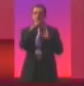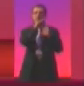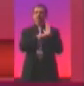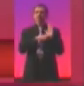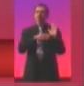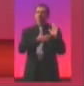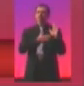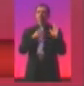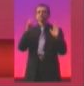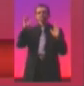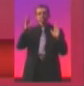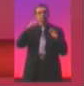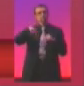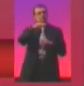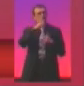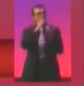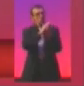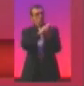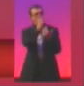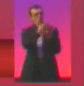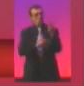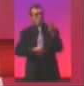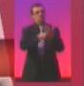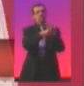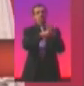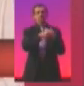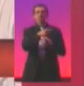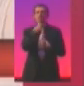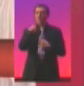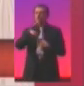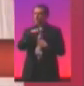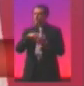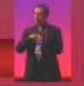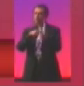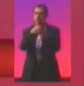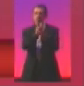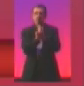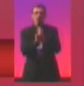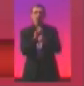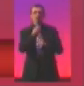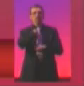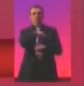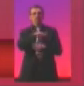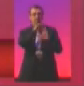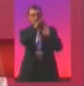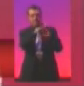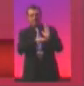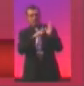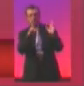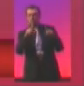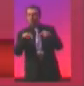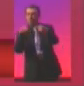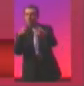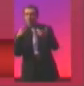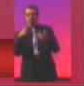manifesto needs to be about so much more. Today I want to lay out what I think is part of our manifesto argument. In the